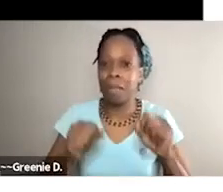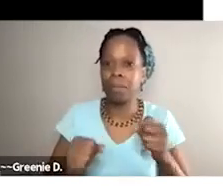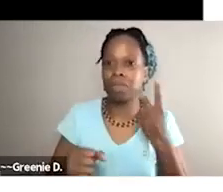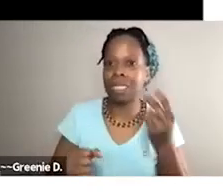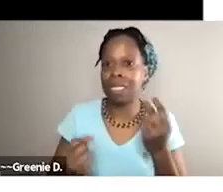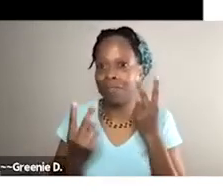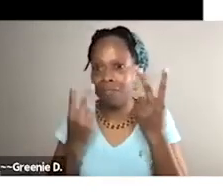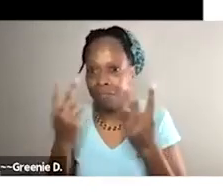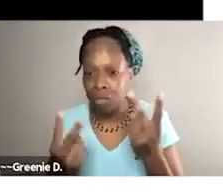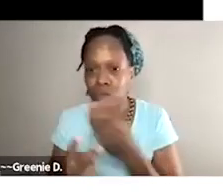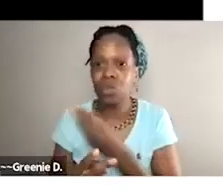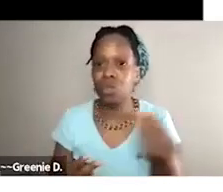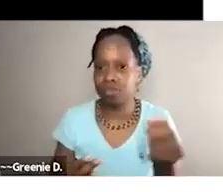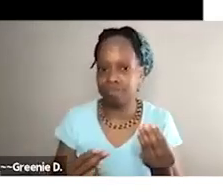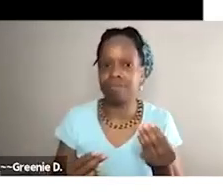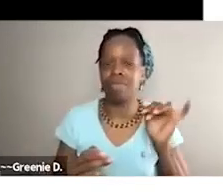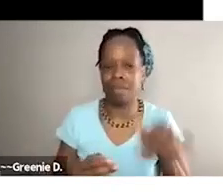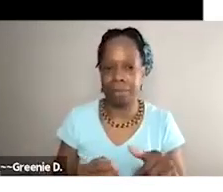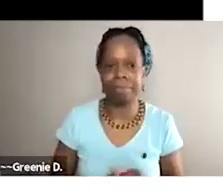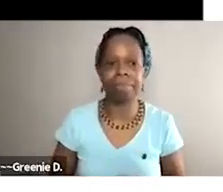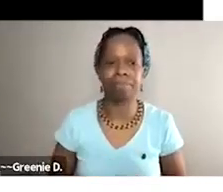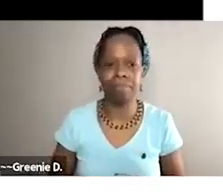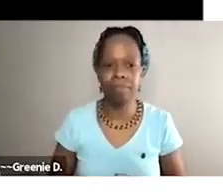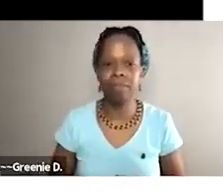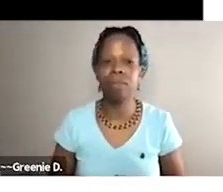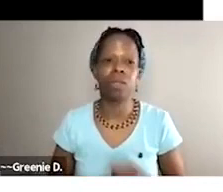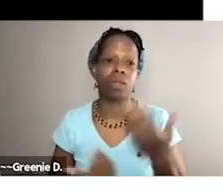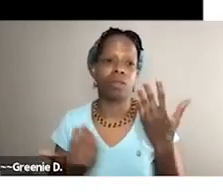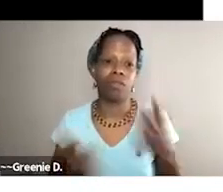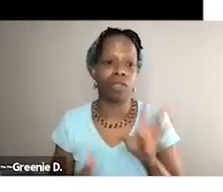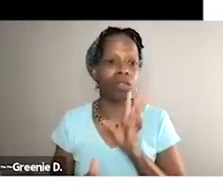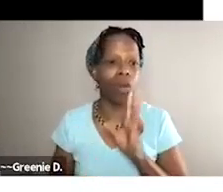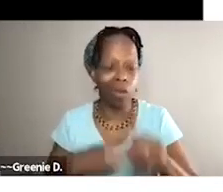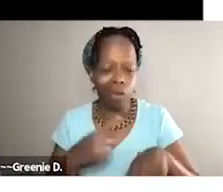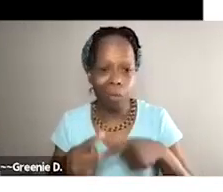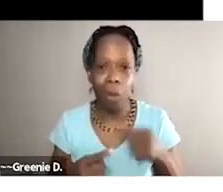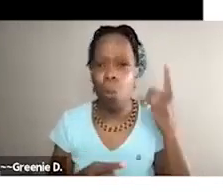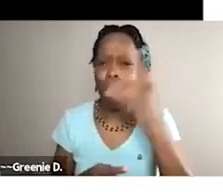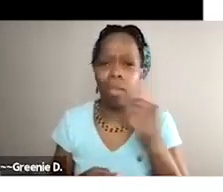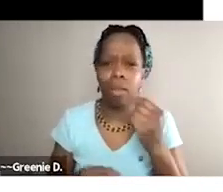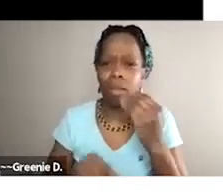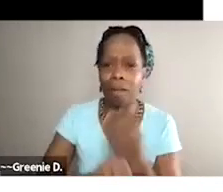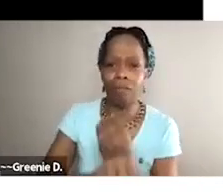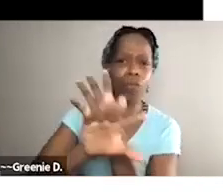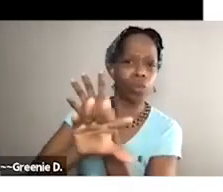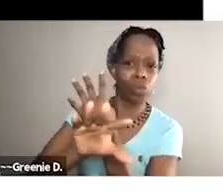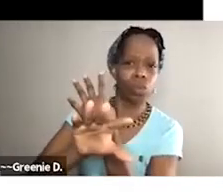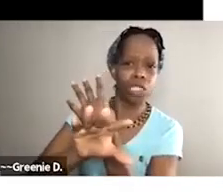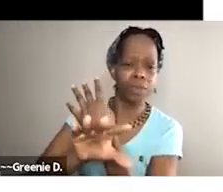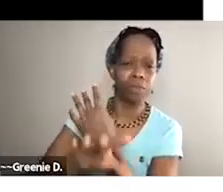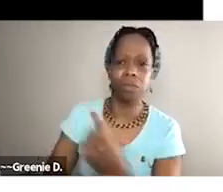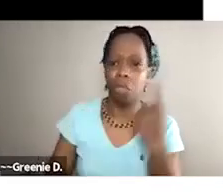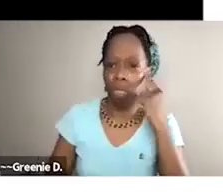what she does for the interpretation. You know, we spoke about, well, what does it look like virtually? And when we're thinking about